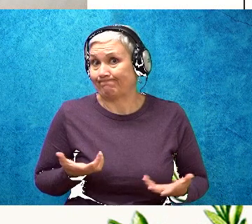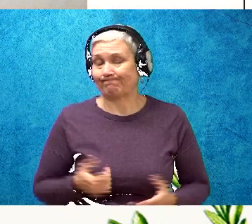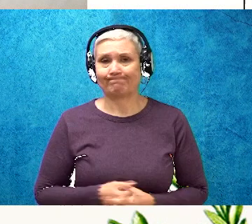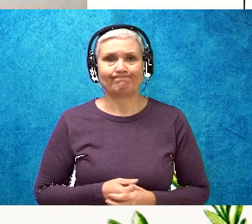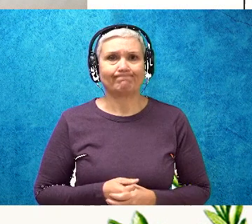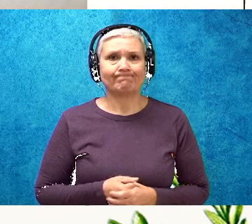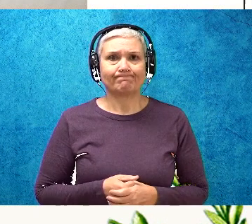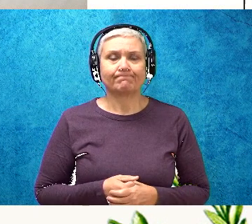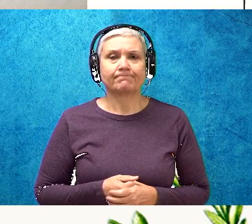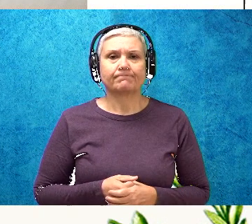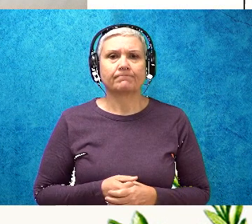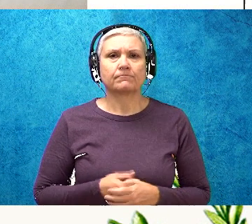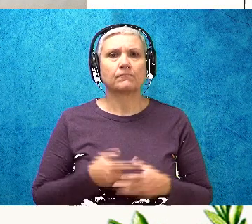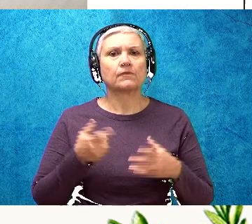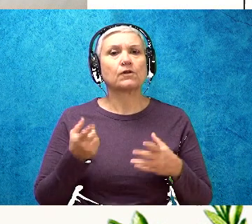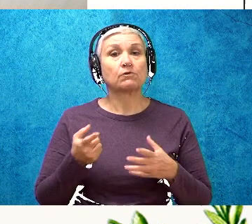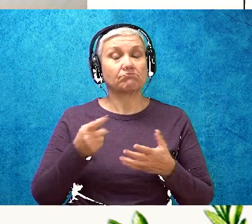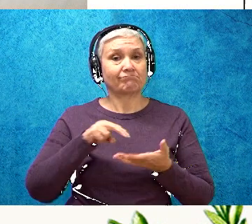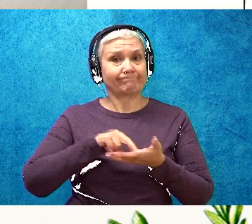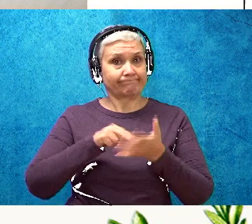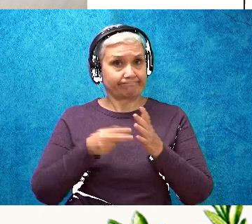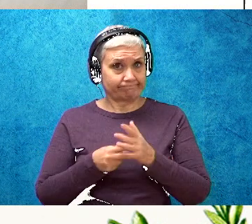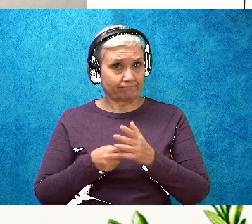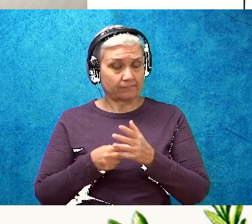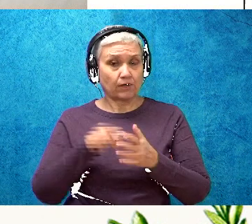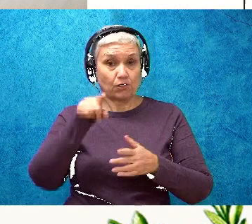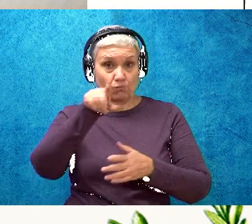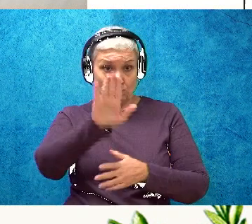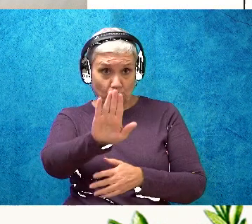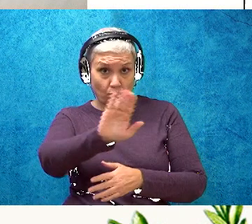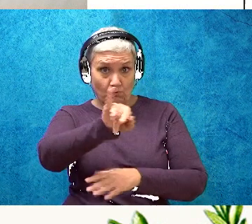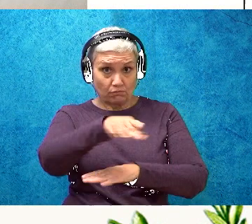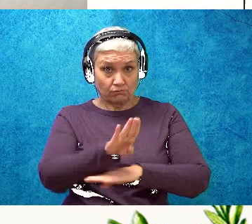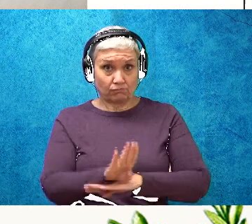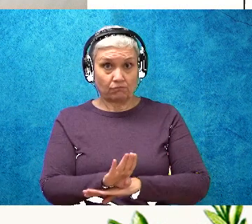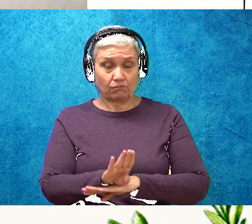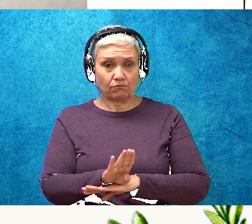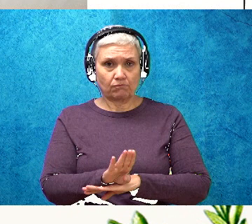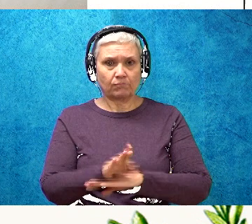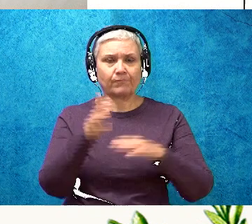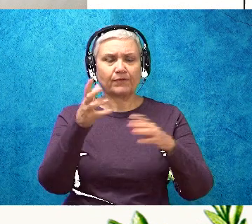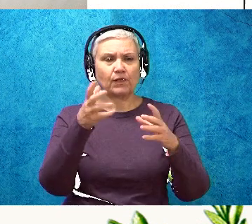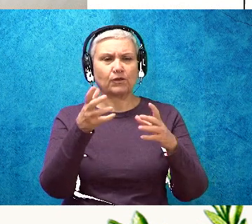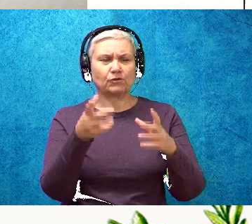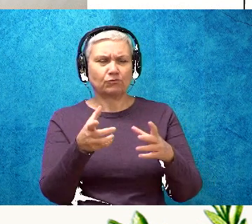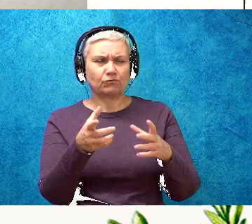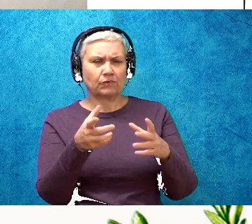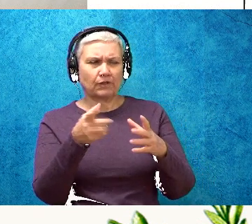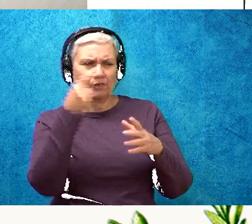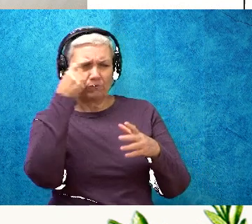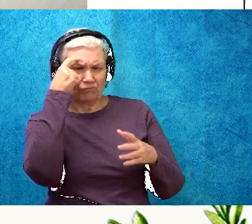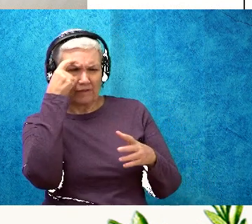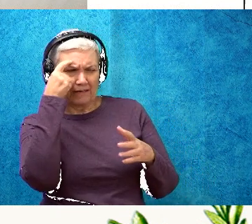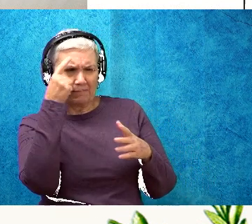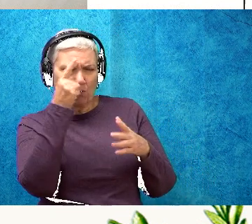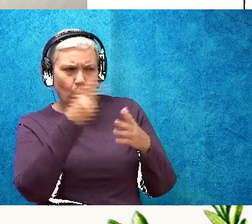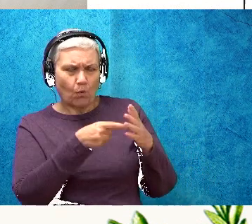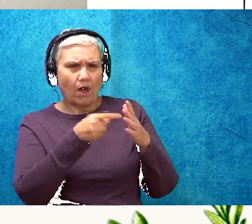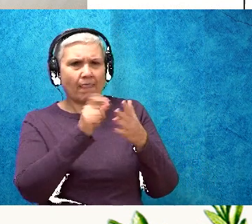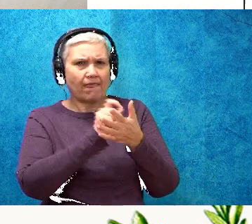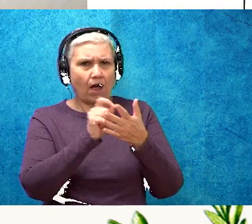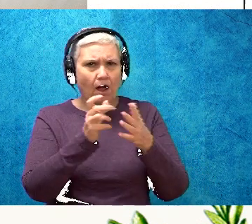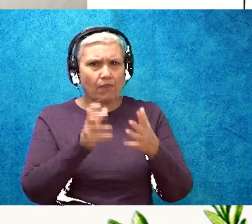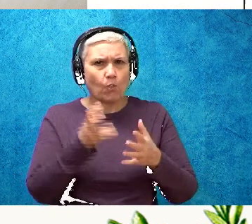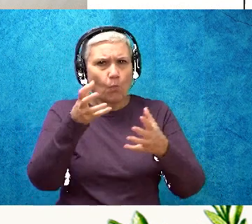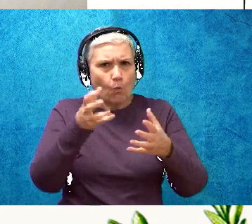this basically means is your job is going to be to determine what the author wants us to think about while we're reading their